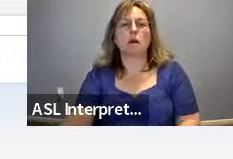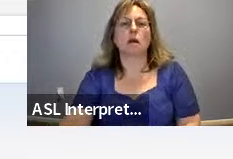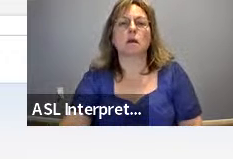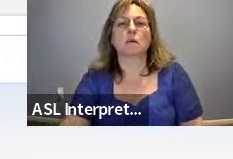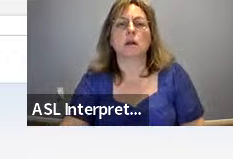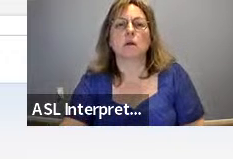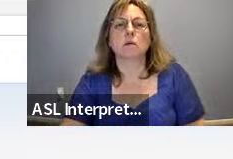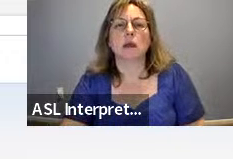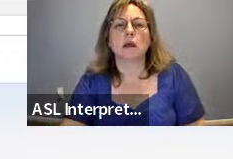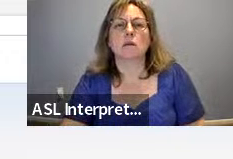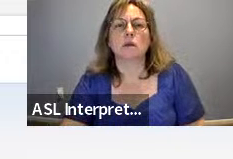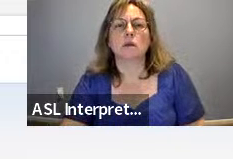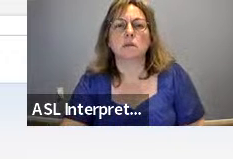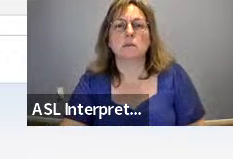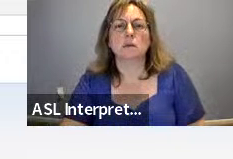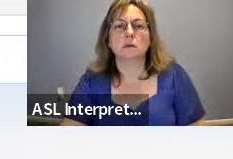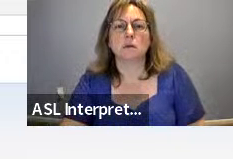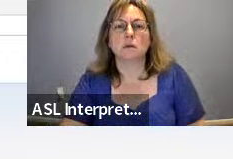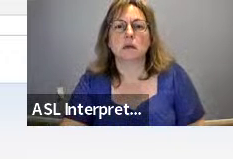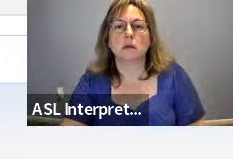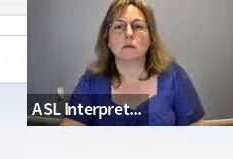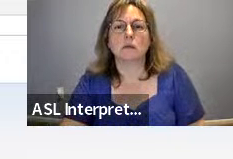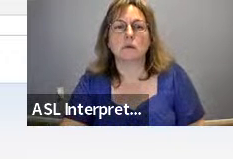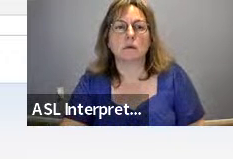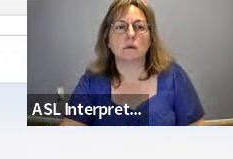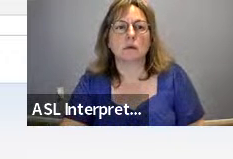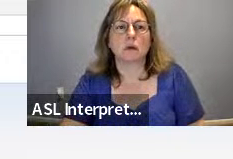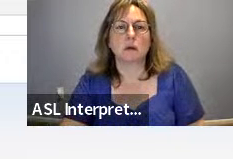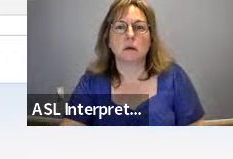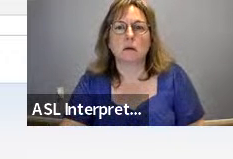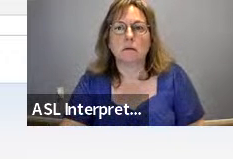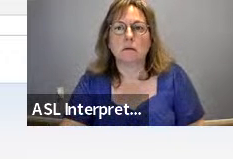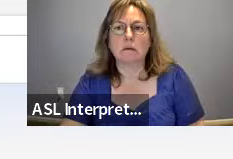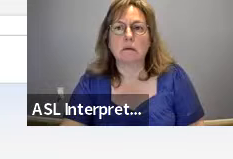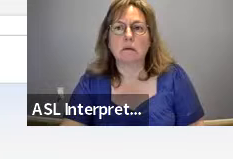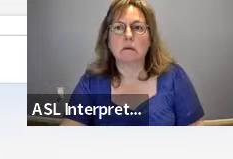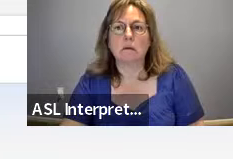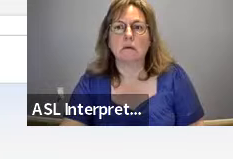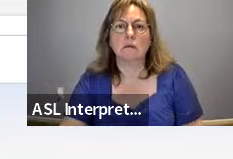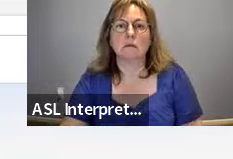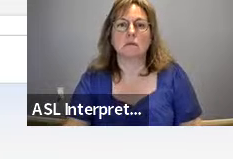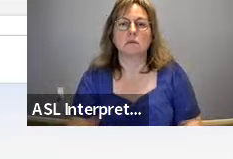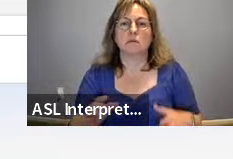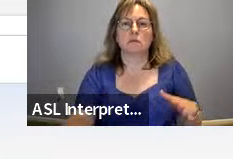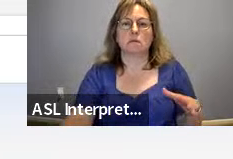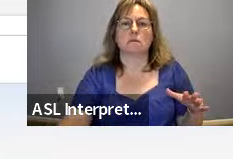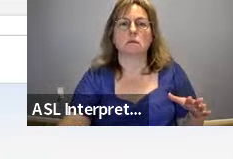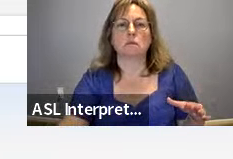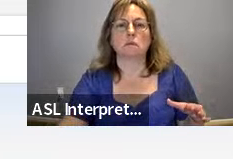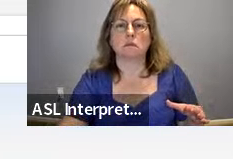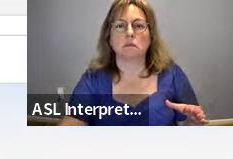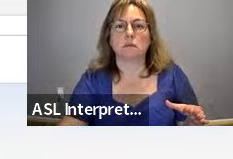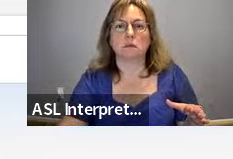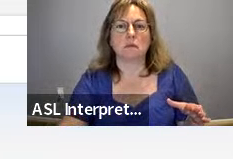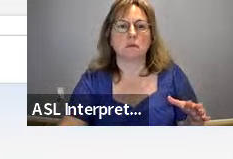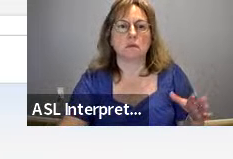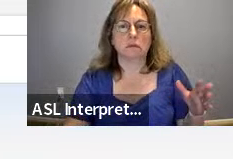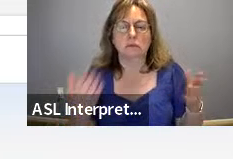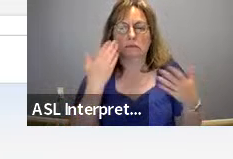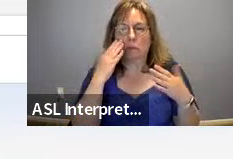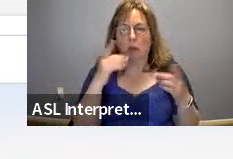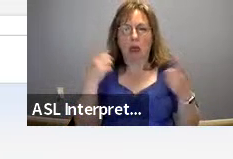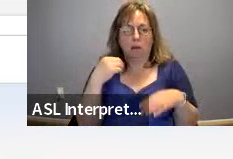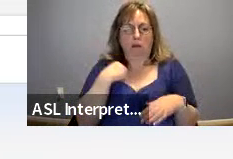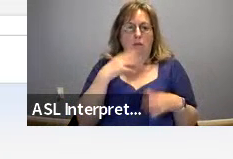birth, their languages, phone numbers. And if there's anything that needs to be changed that is in this gray shaded box, then we'll need